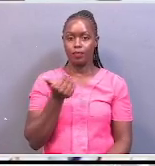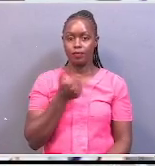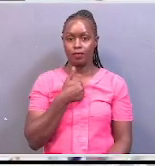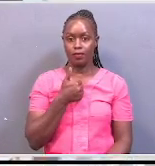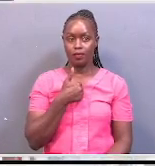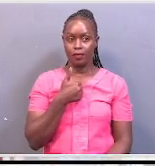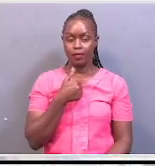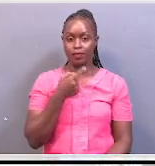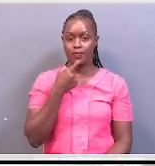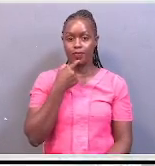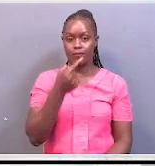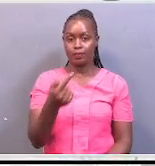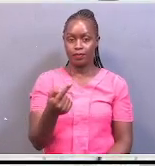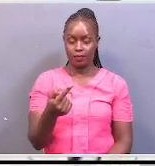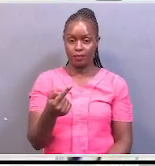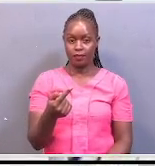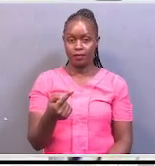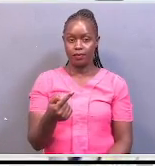said,